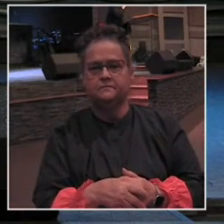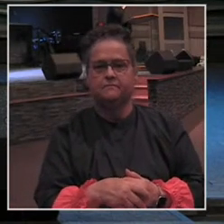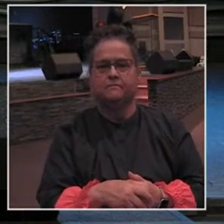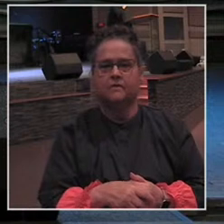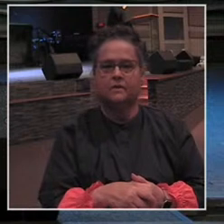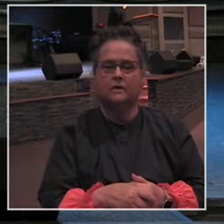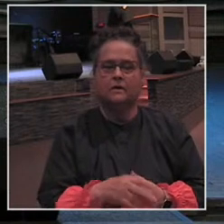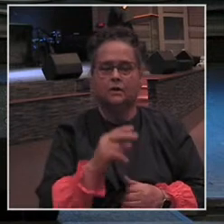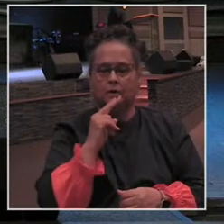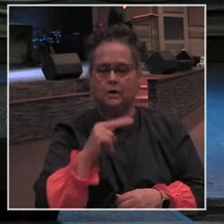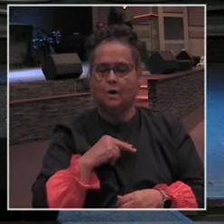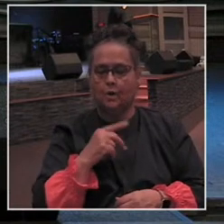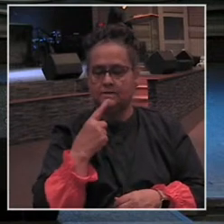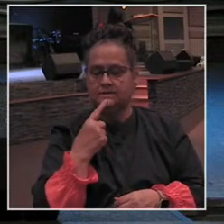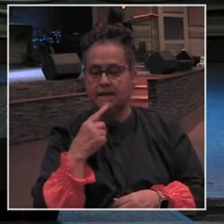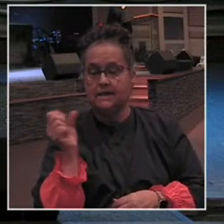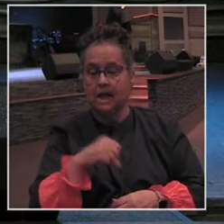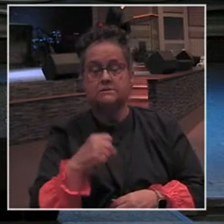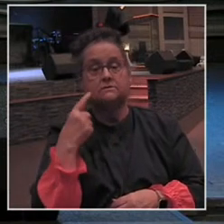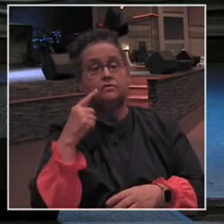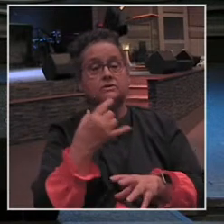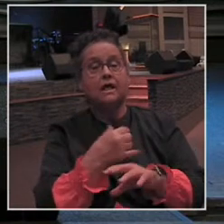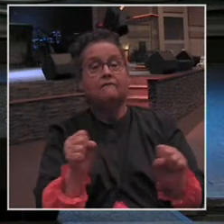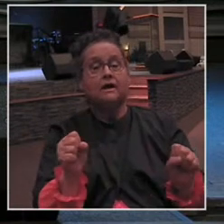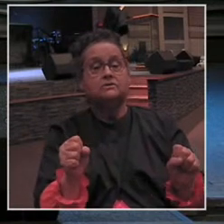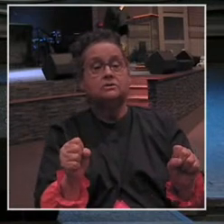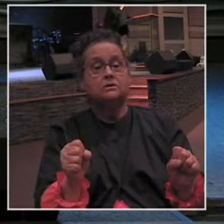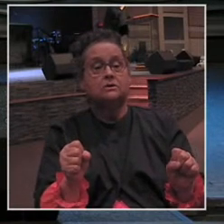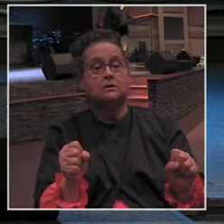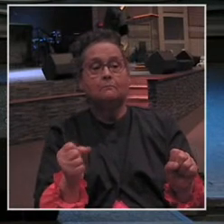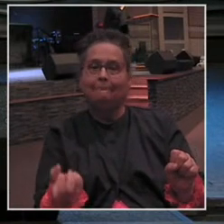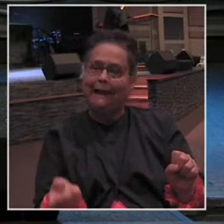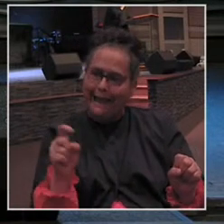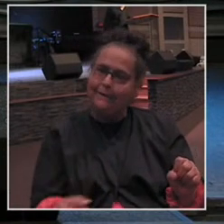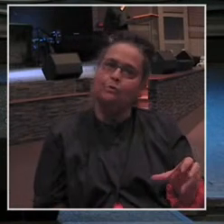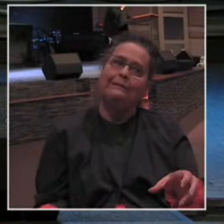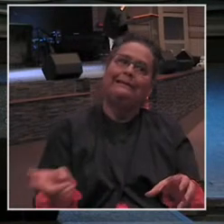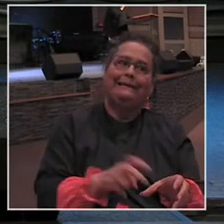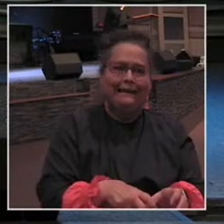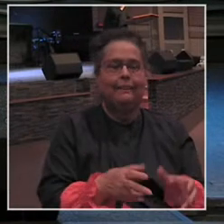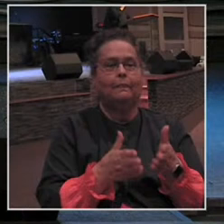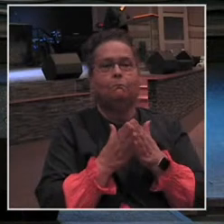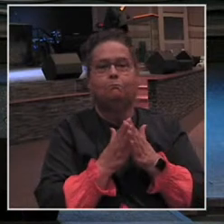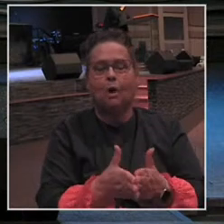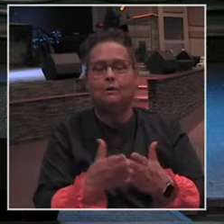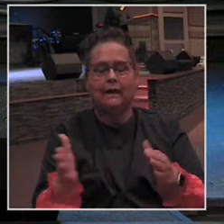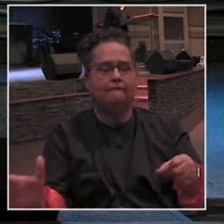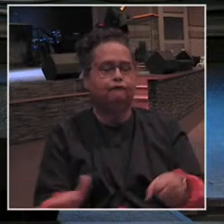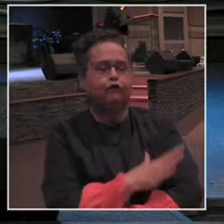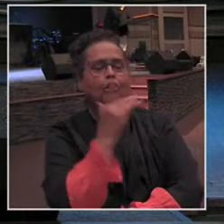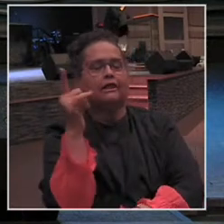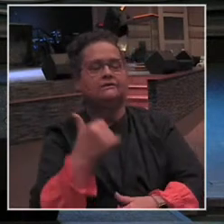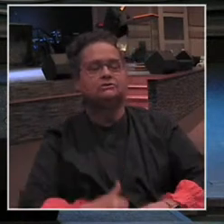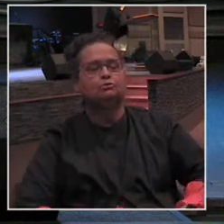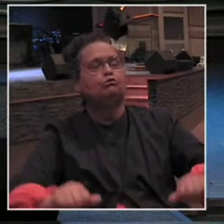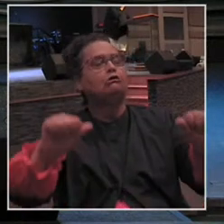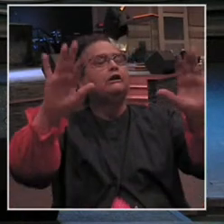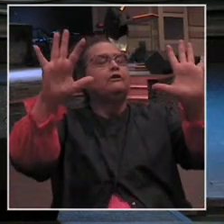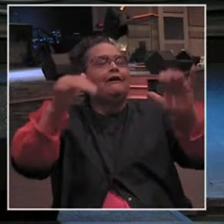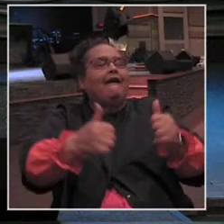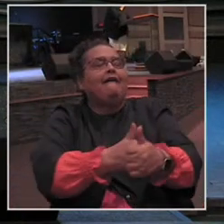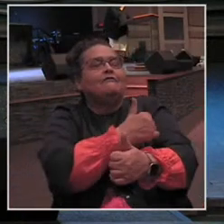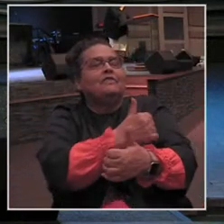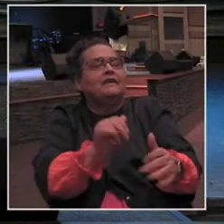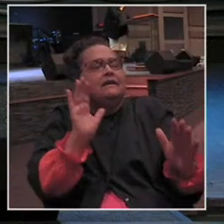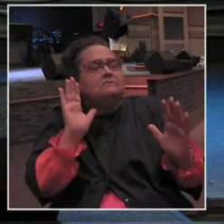Noah said yes to salvation, but he had to get in the boat and completely surrender every action and